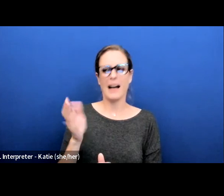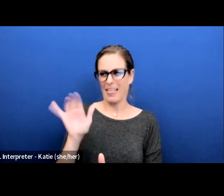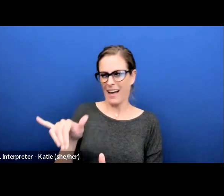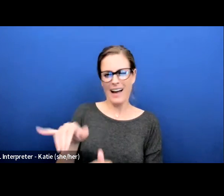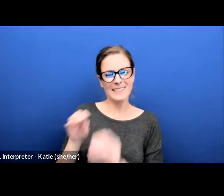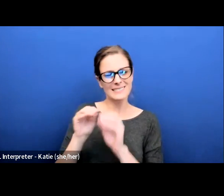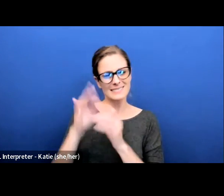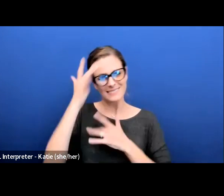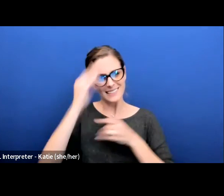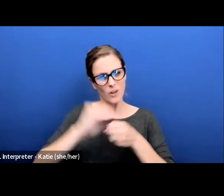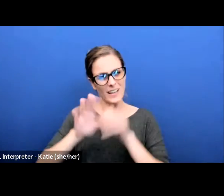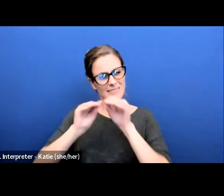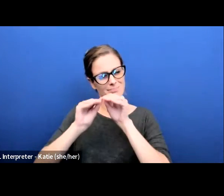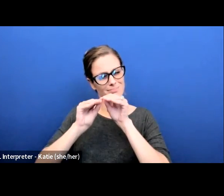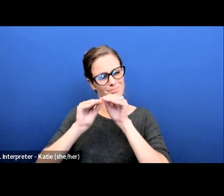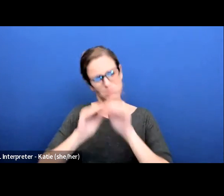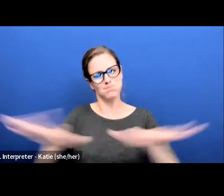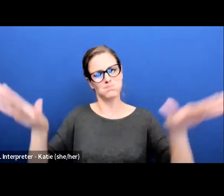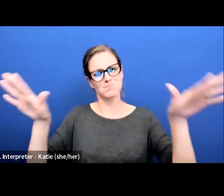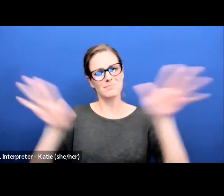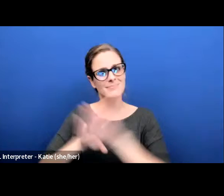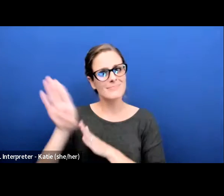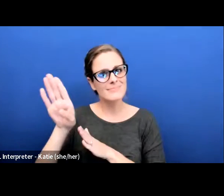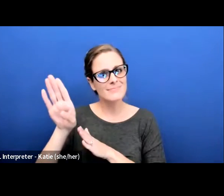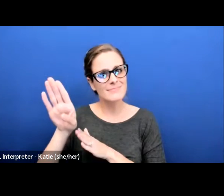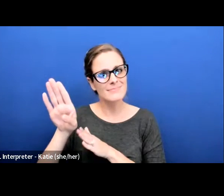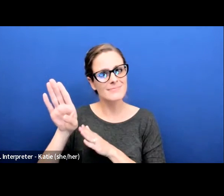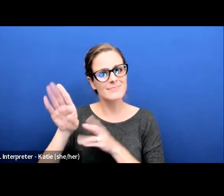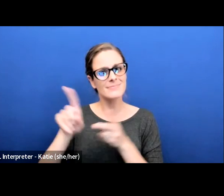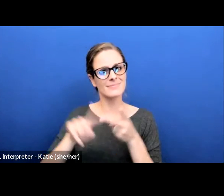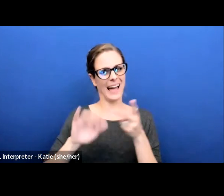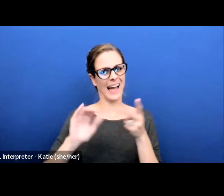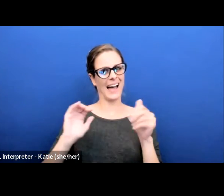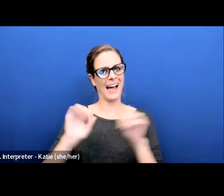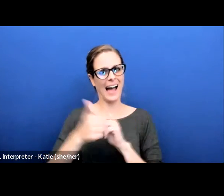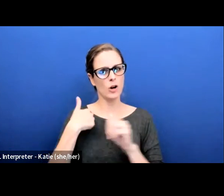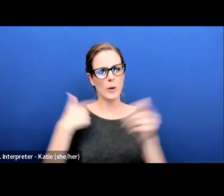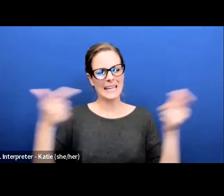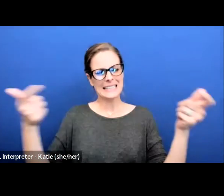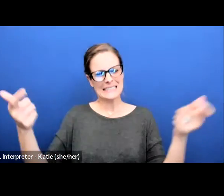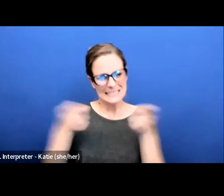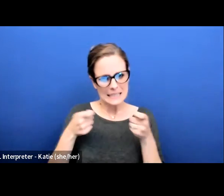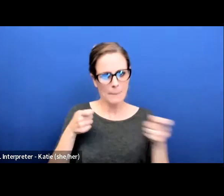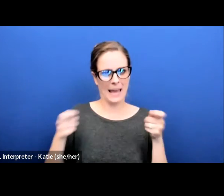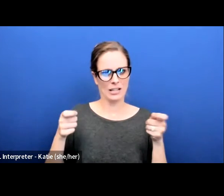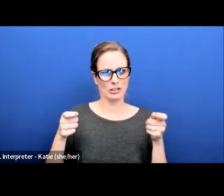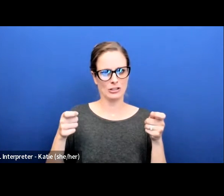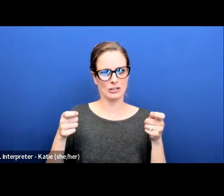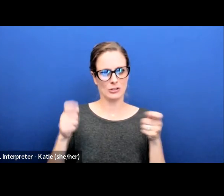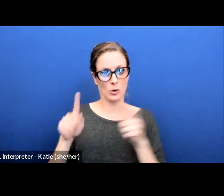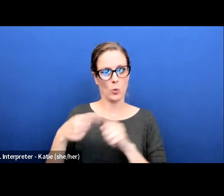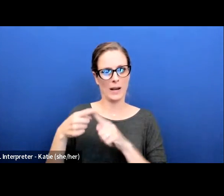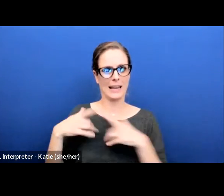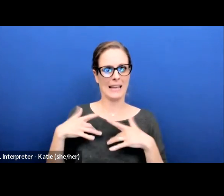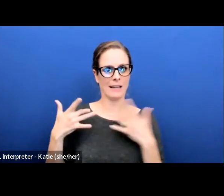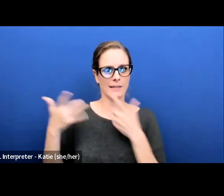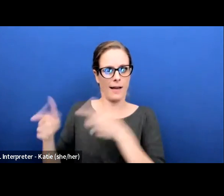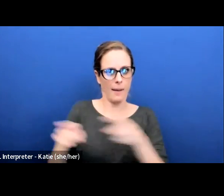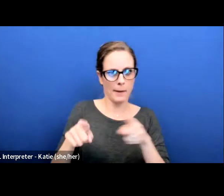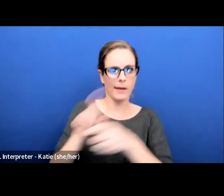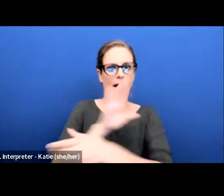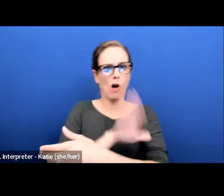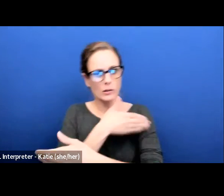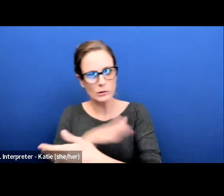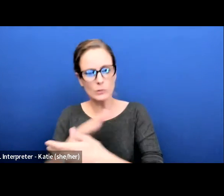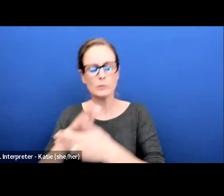disease? And then how are we managing it, when we have activities such as that? And that's just